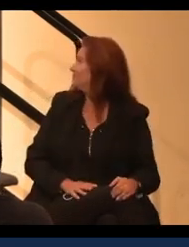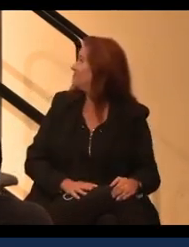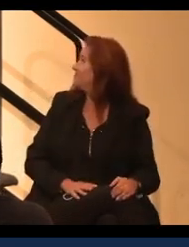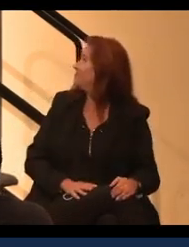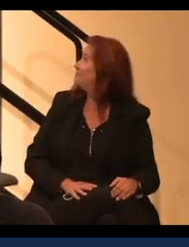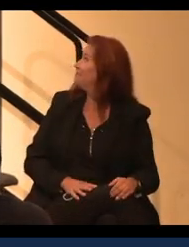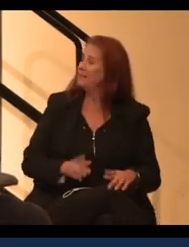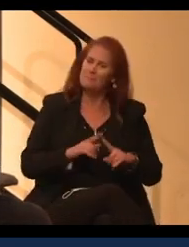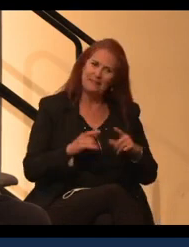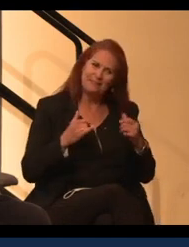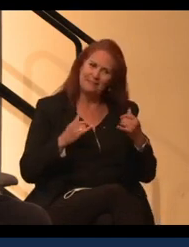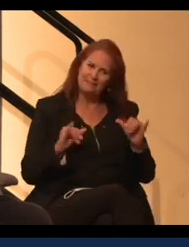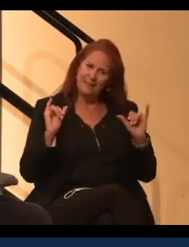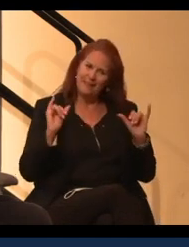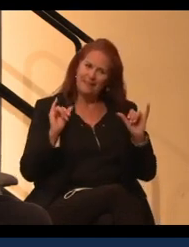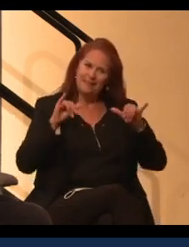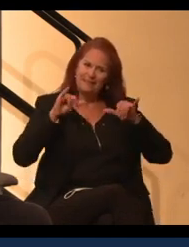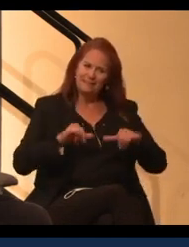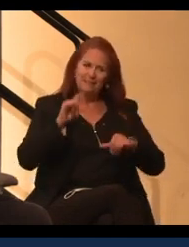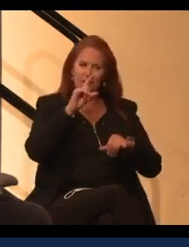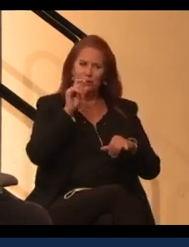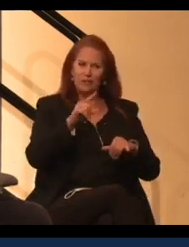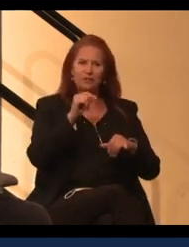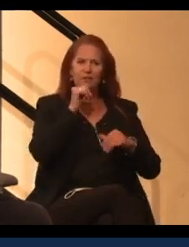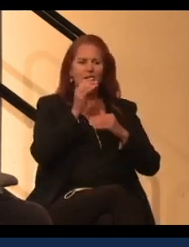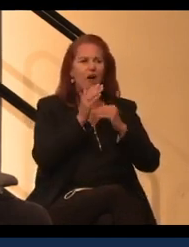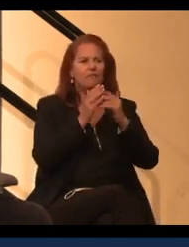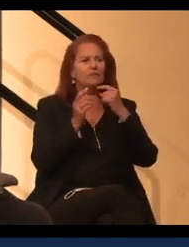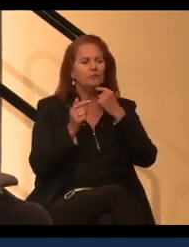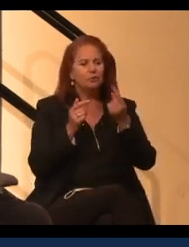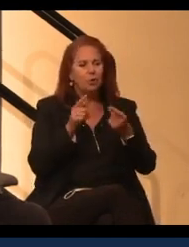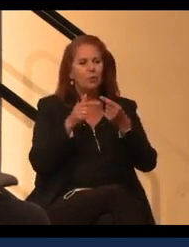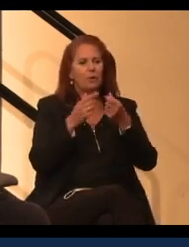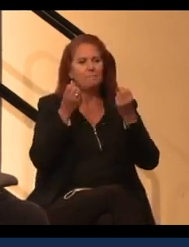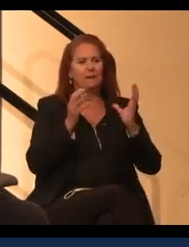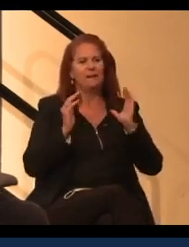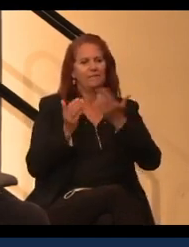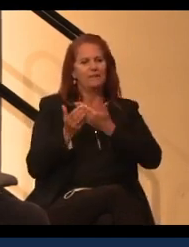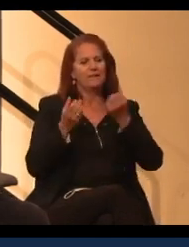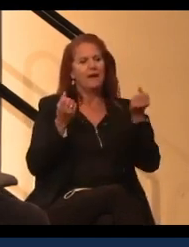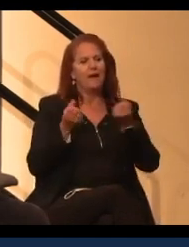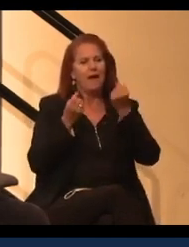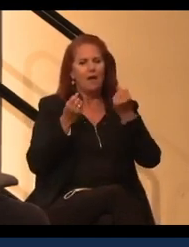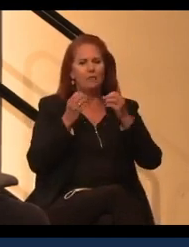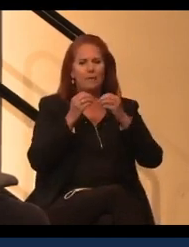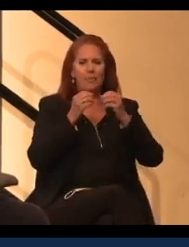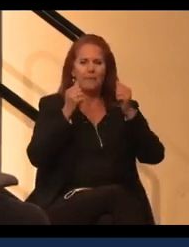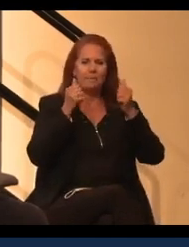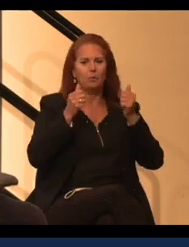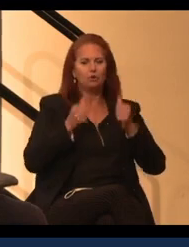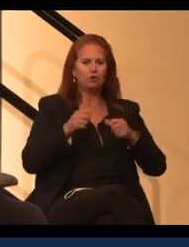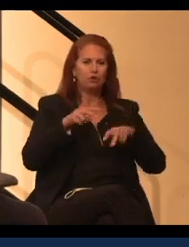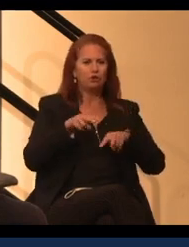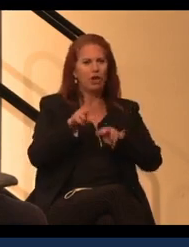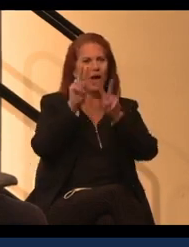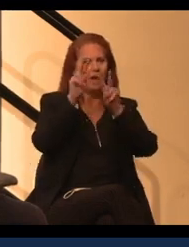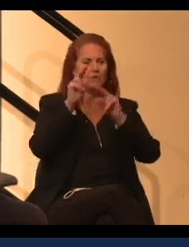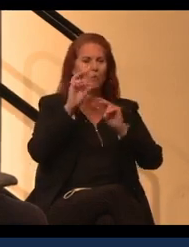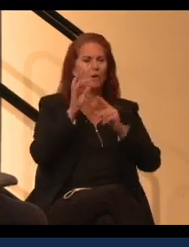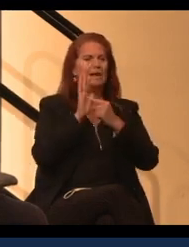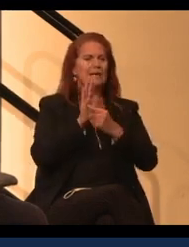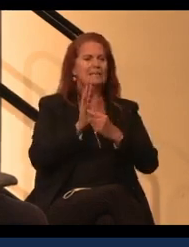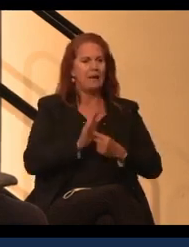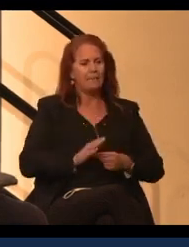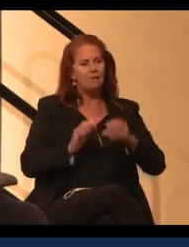And yet I think there are questions that often are not told when many of us are held up as either poster children or examples of